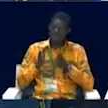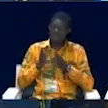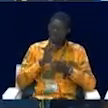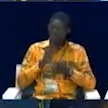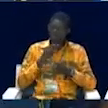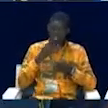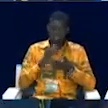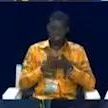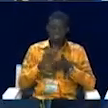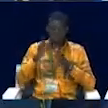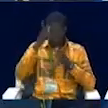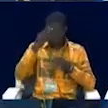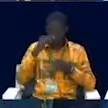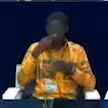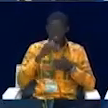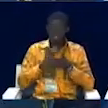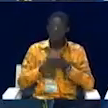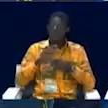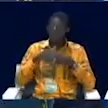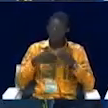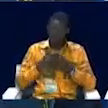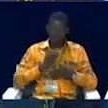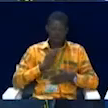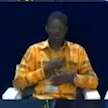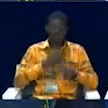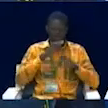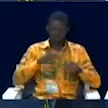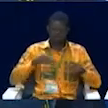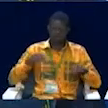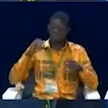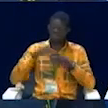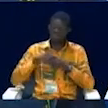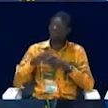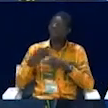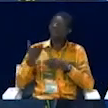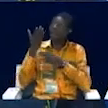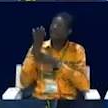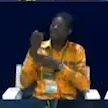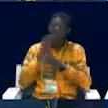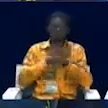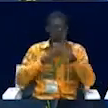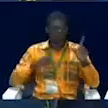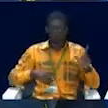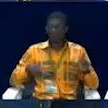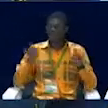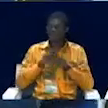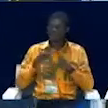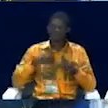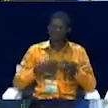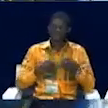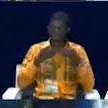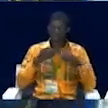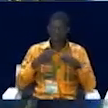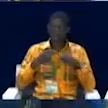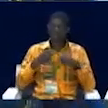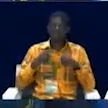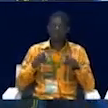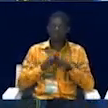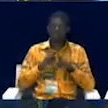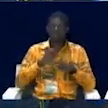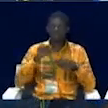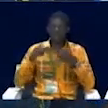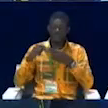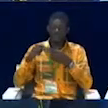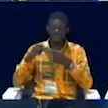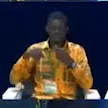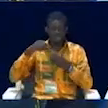Jesus said, all of us are children in the hands of the Lord." As we came, and as we were about to sit